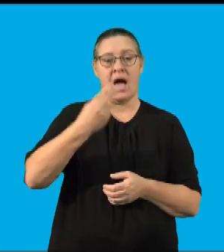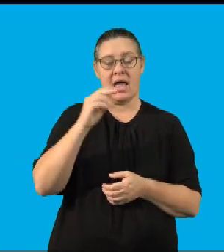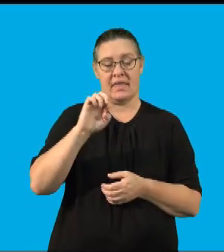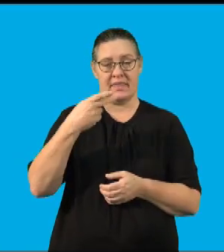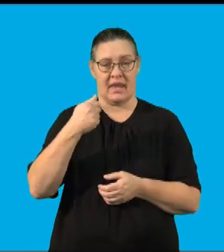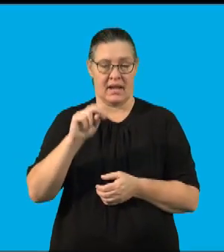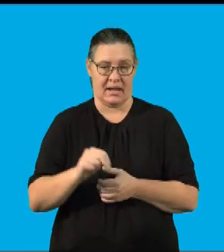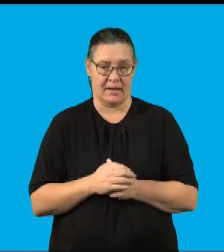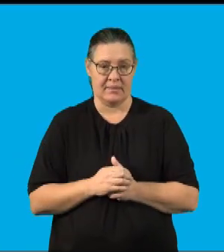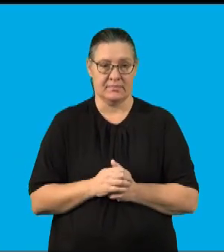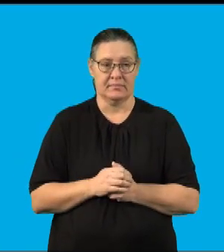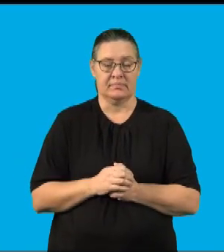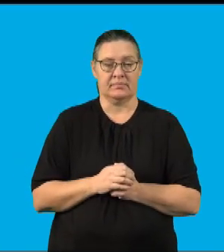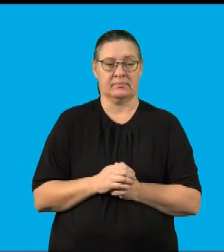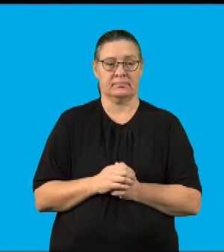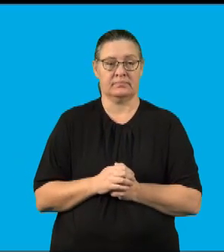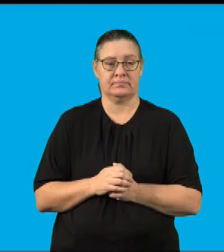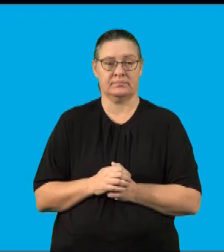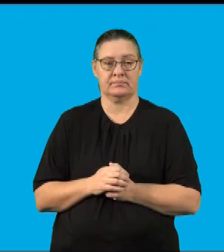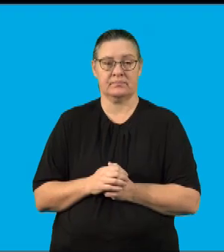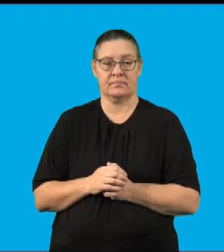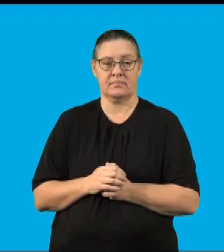this question is going to be higher than.